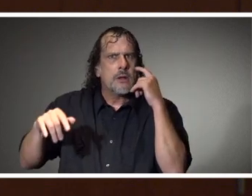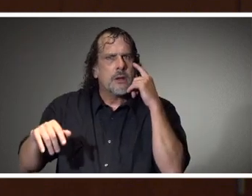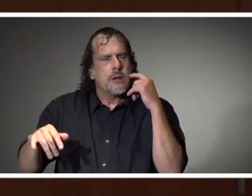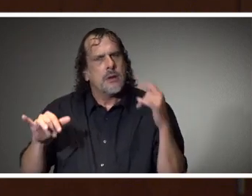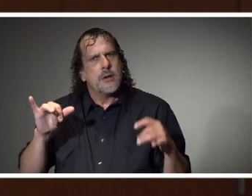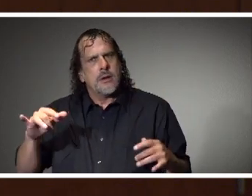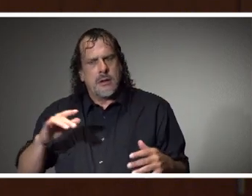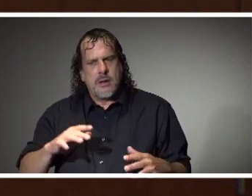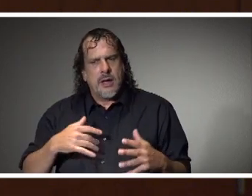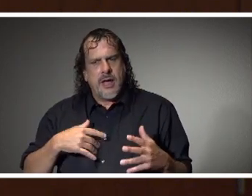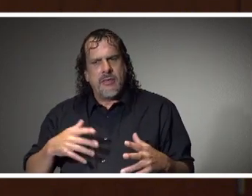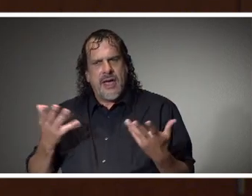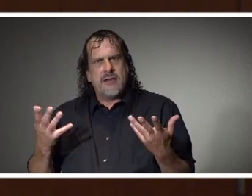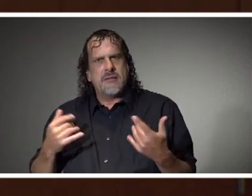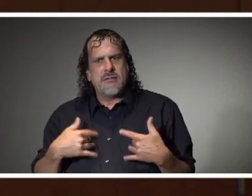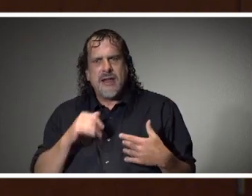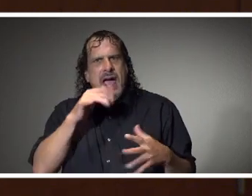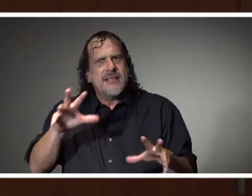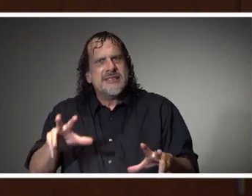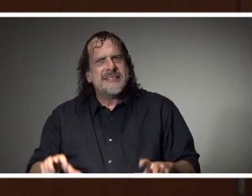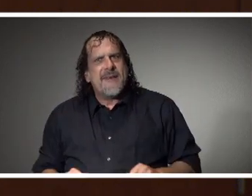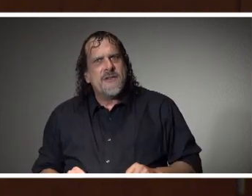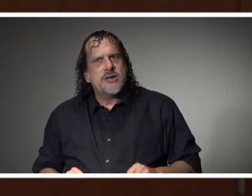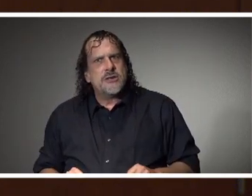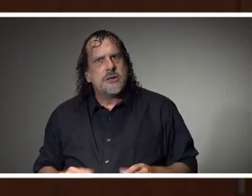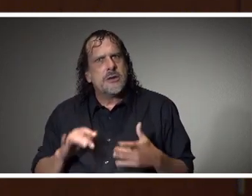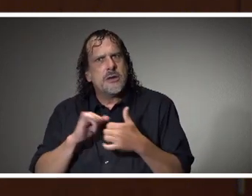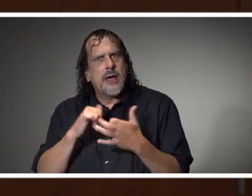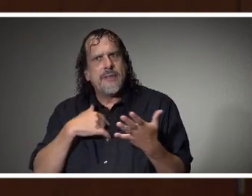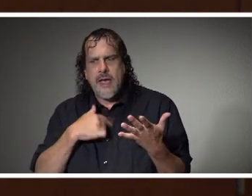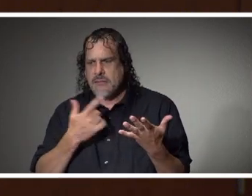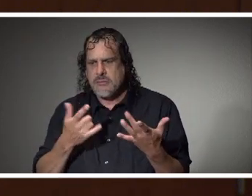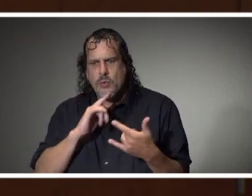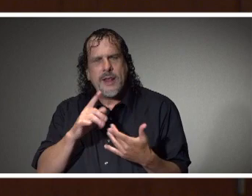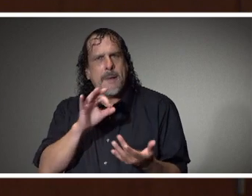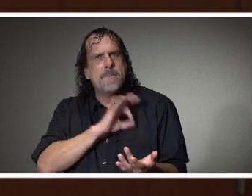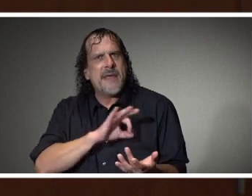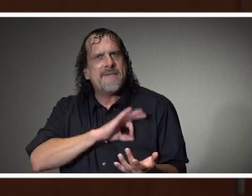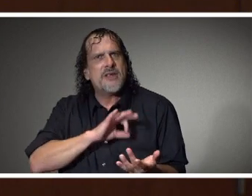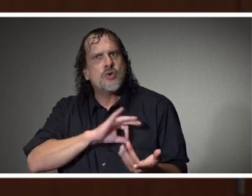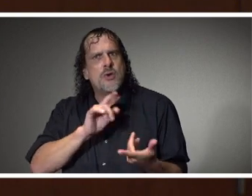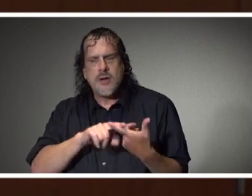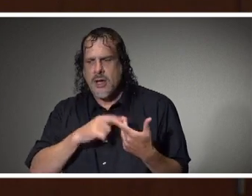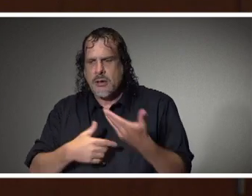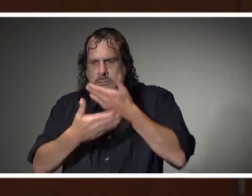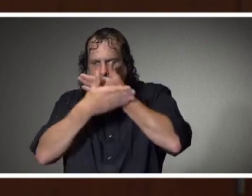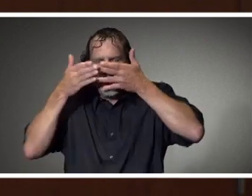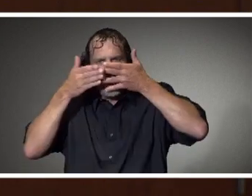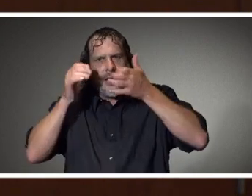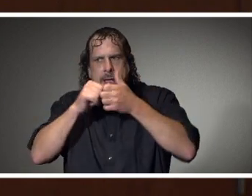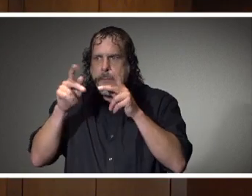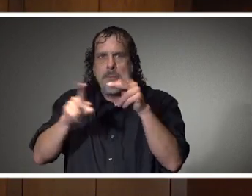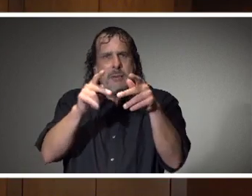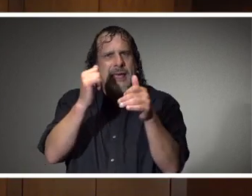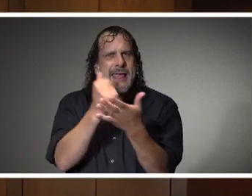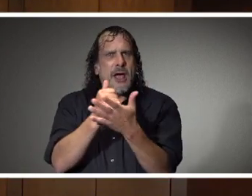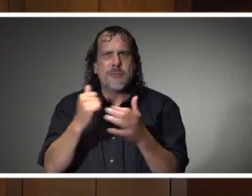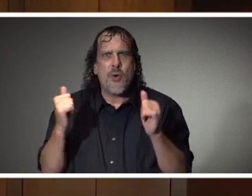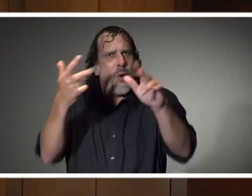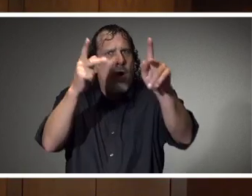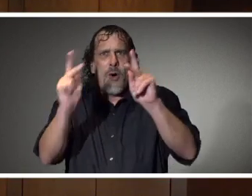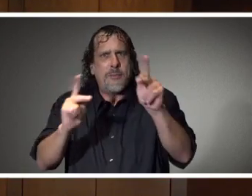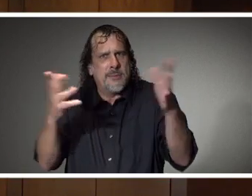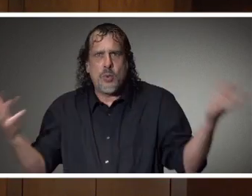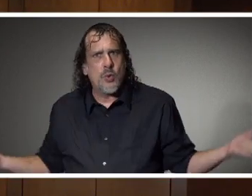a selfless act. It's a beneficial act. If you wear a mask in public, it helps us all. Thank you, Dr.